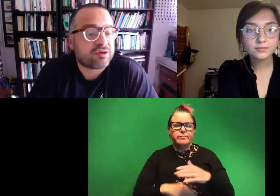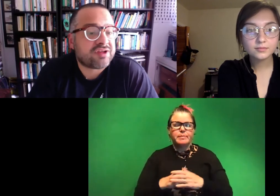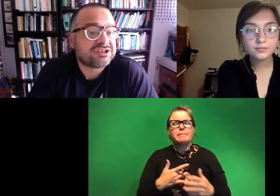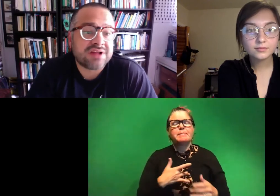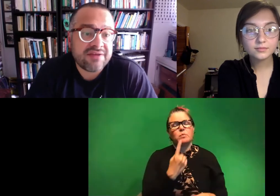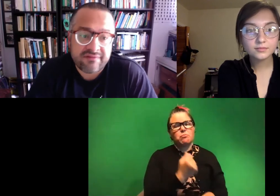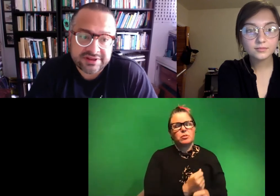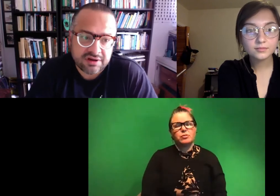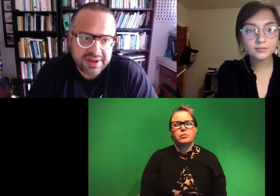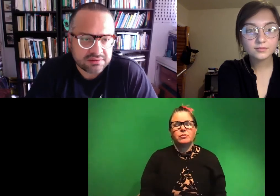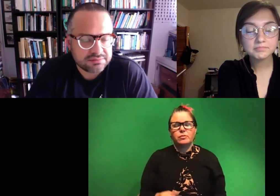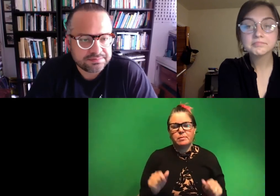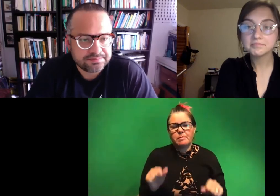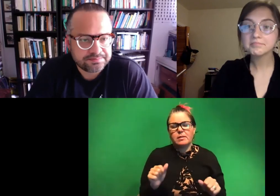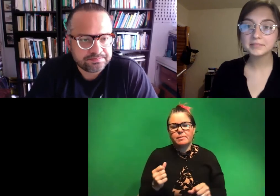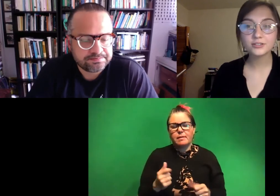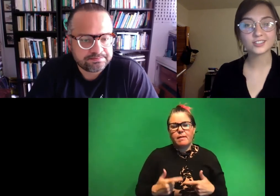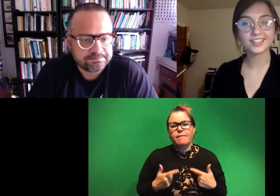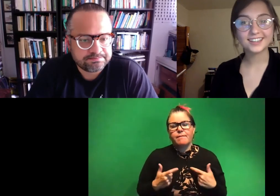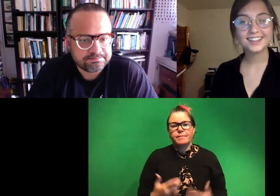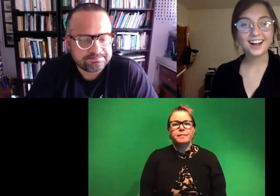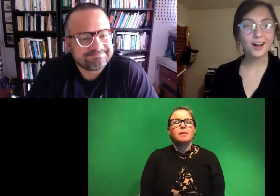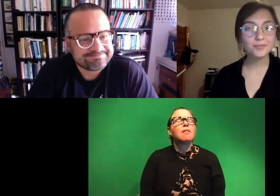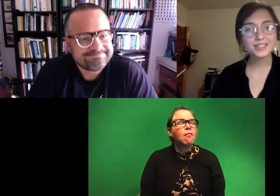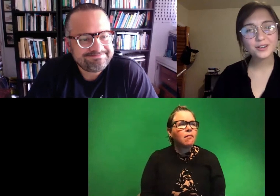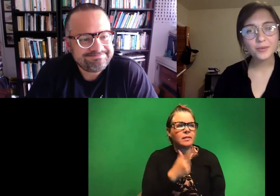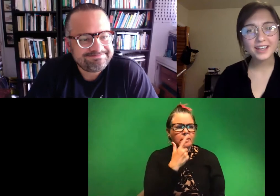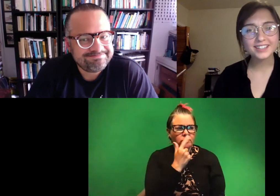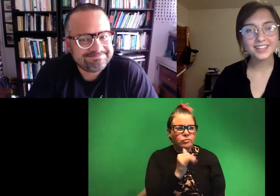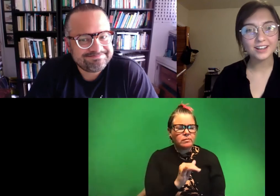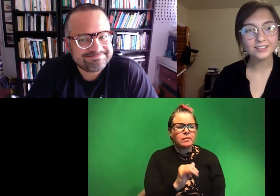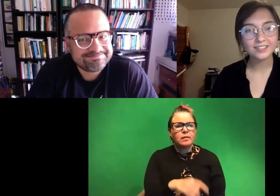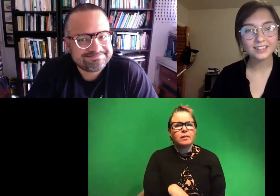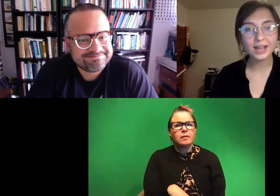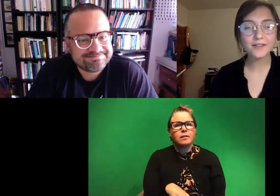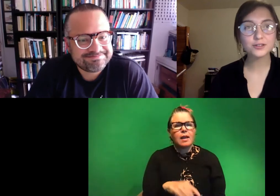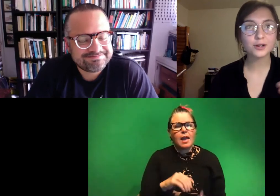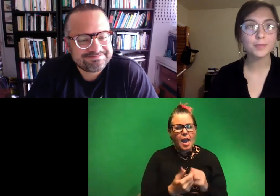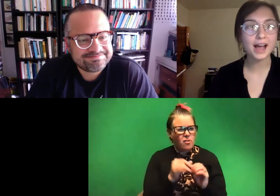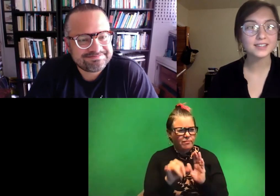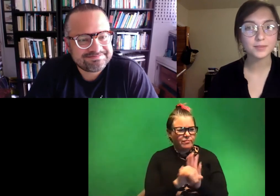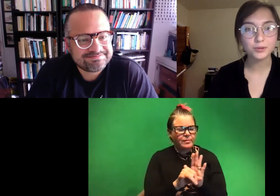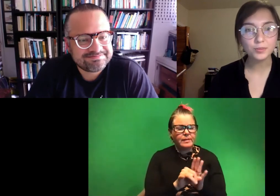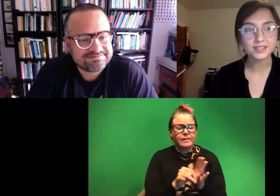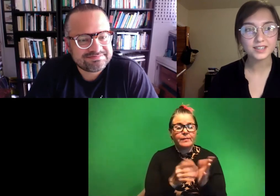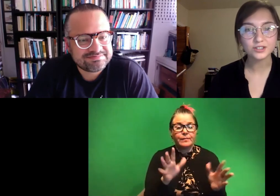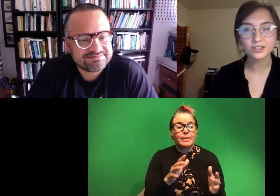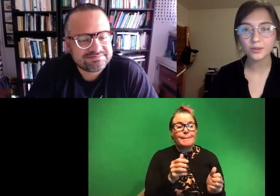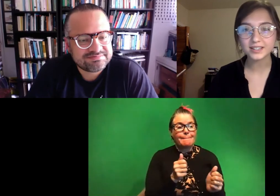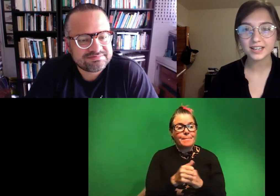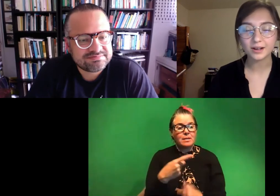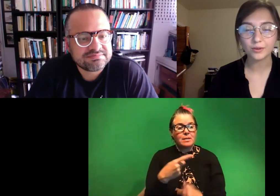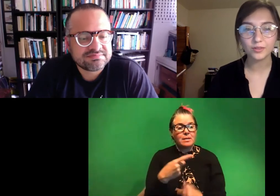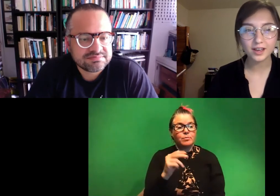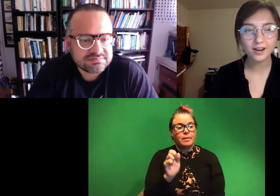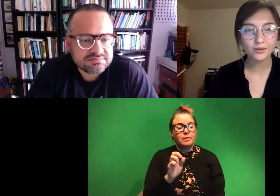of the potential life of a dung beetle. Interesting. Is there a way to tell, like after they're past the pupa stage, is there a